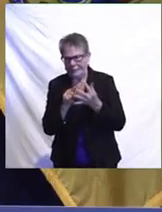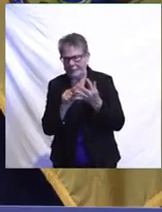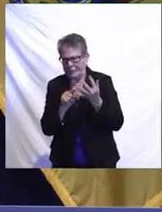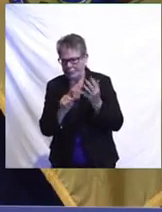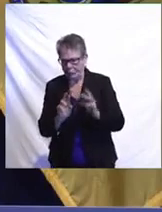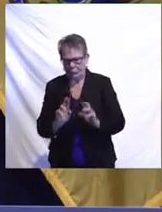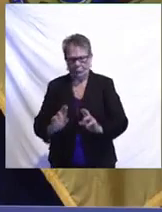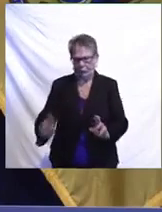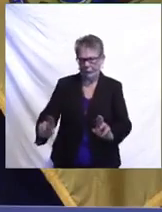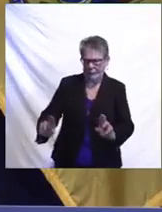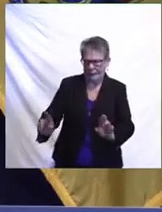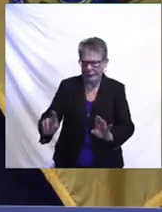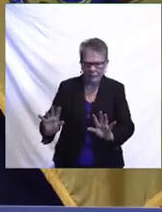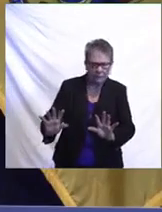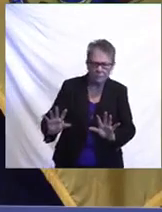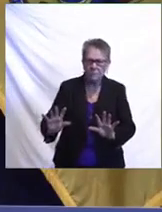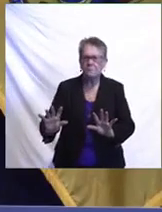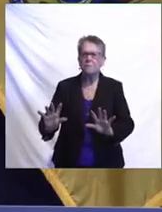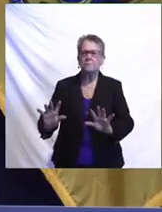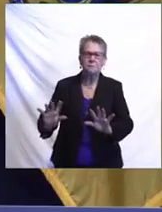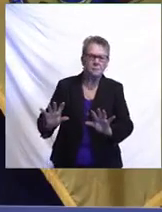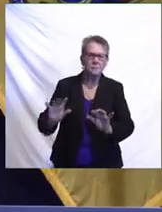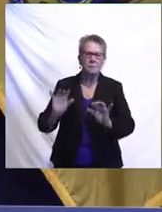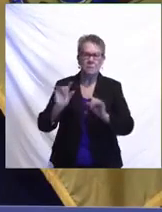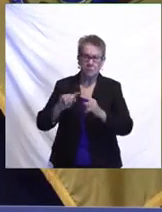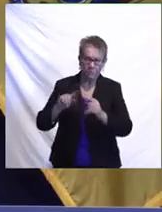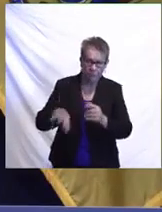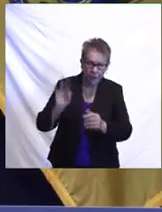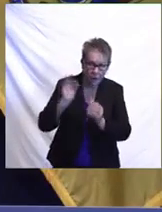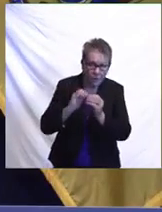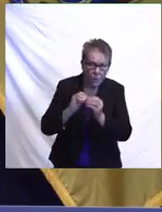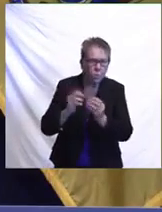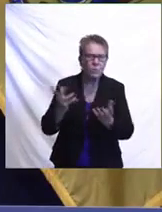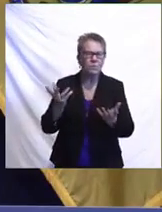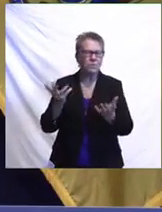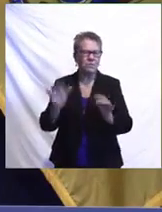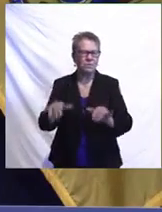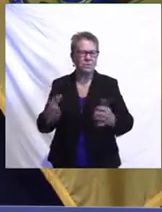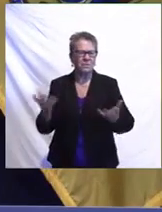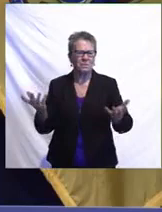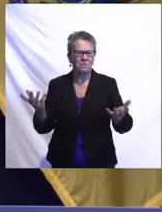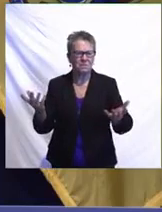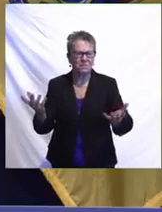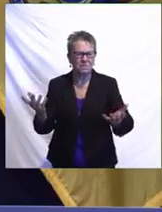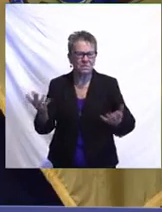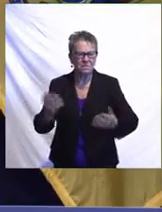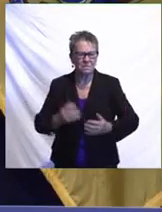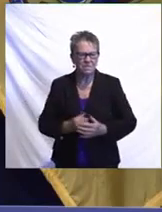trying always, led by Judy and Tina and their teams, we're trying to meet the moment with